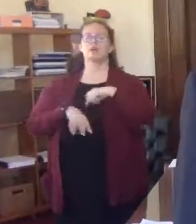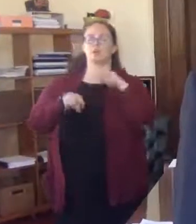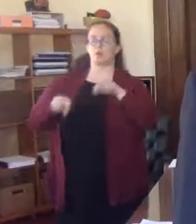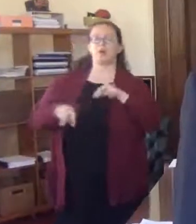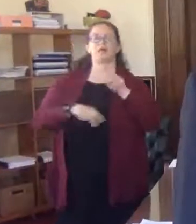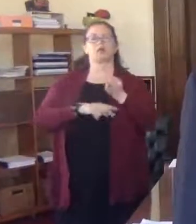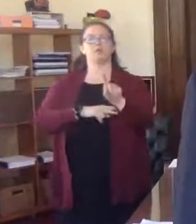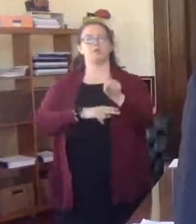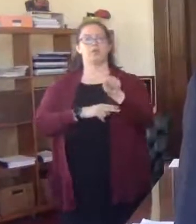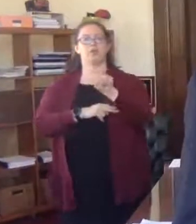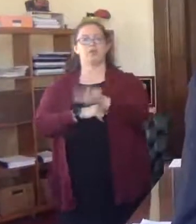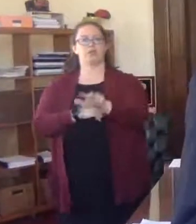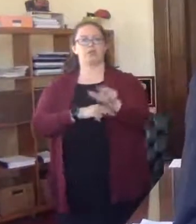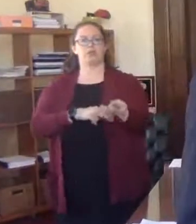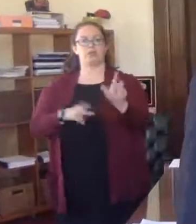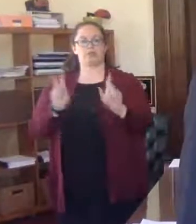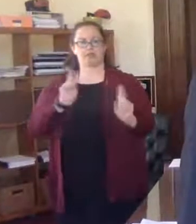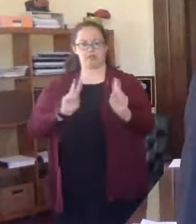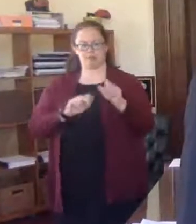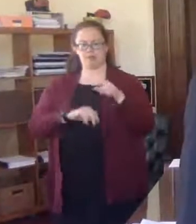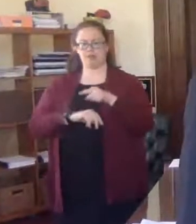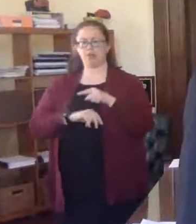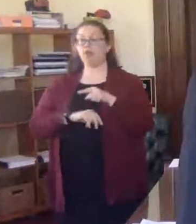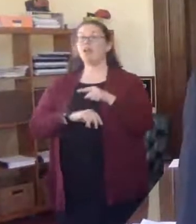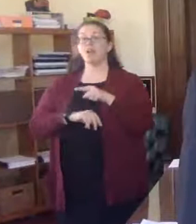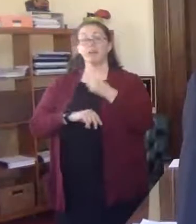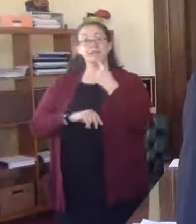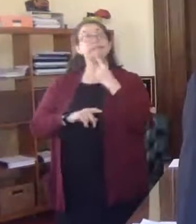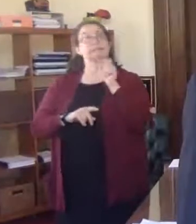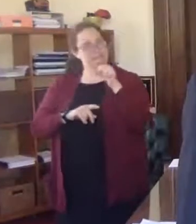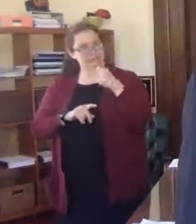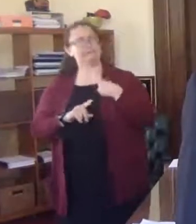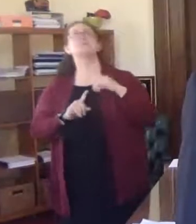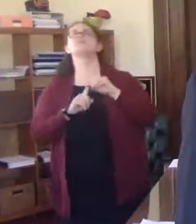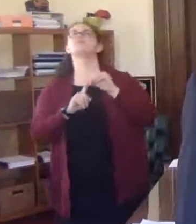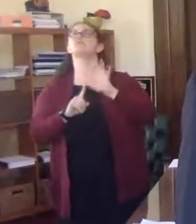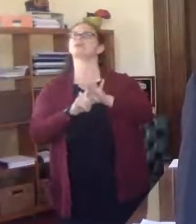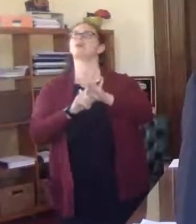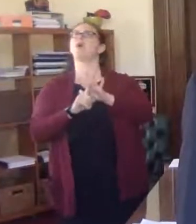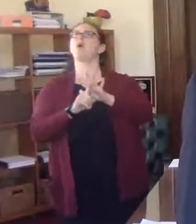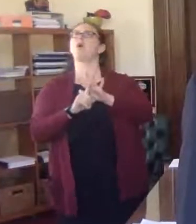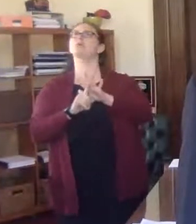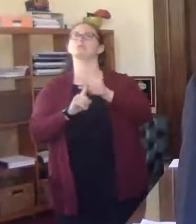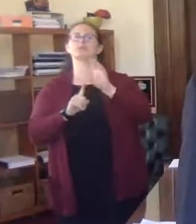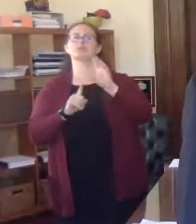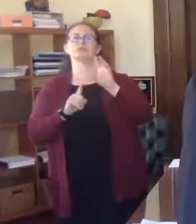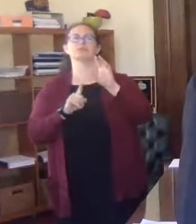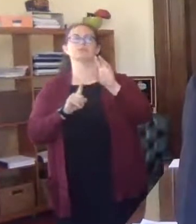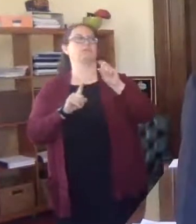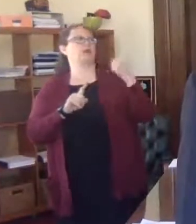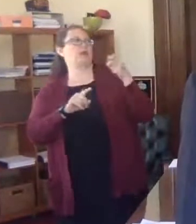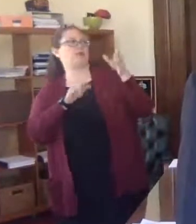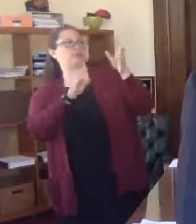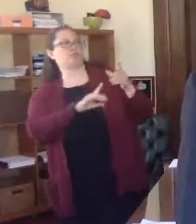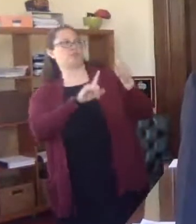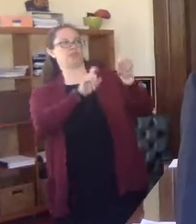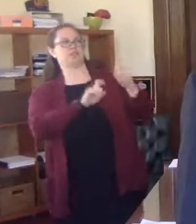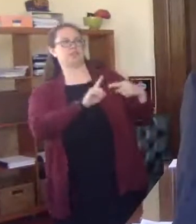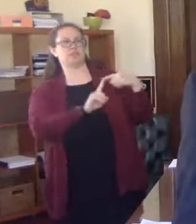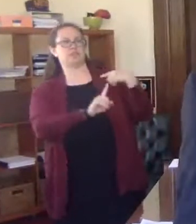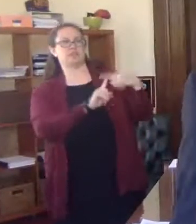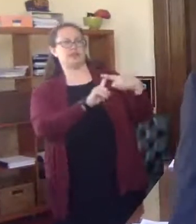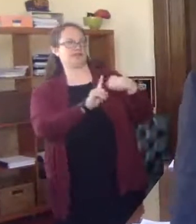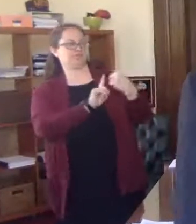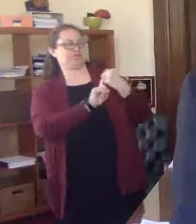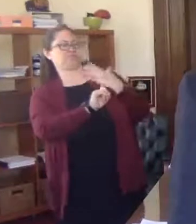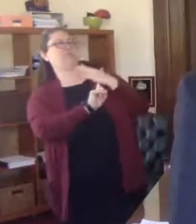133 individuals. These are individuals who have reported being exposed to someone who has tested positive for COVID-19. And we have